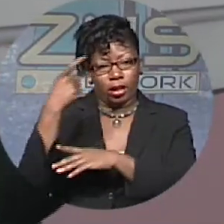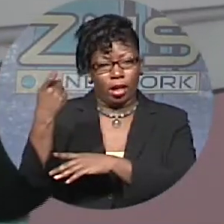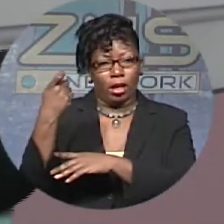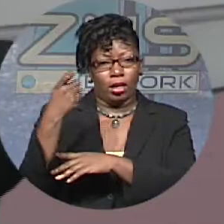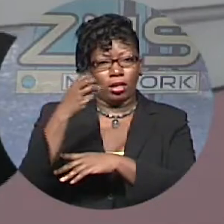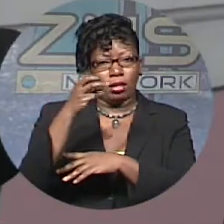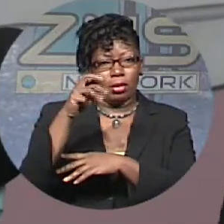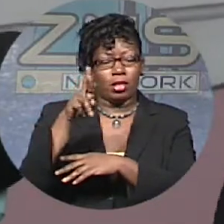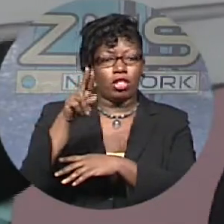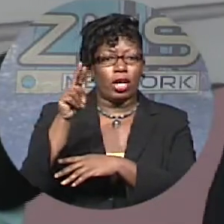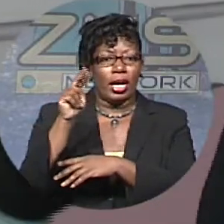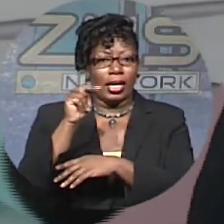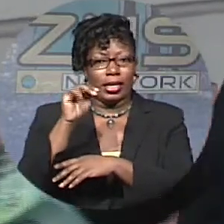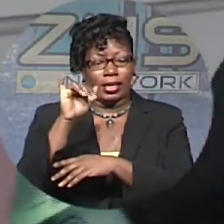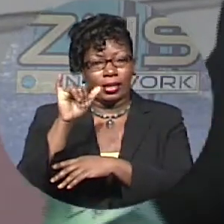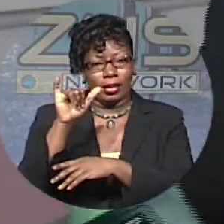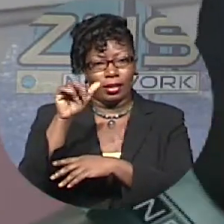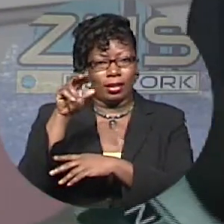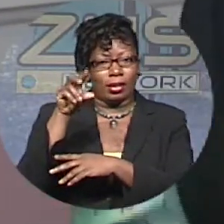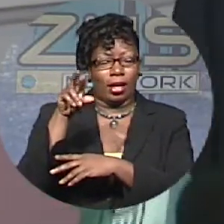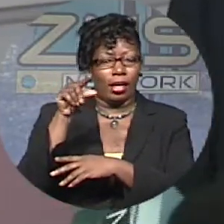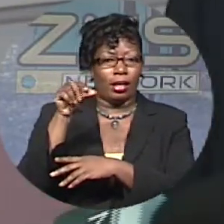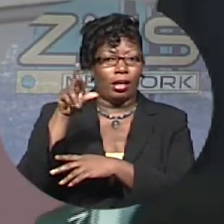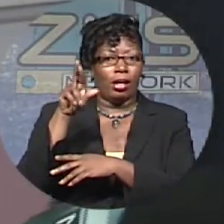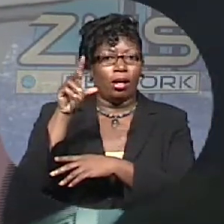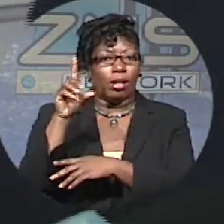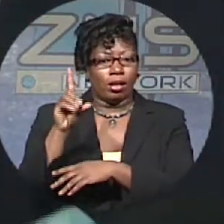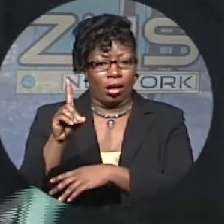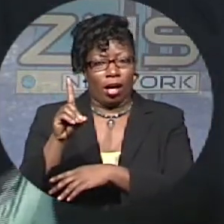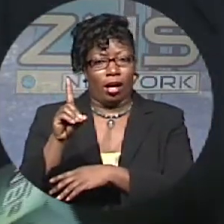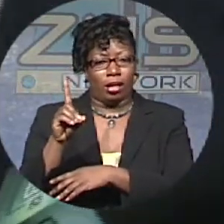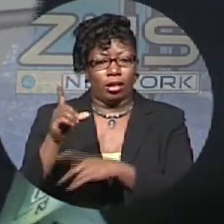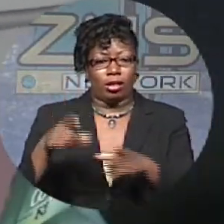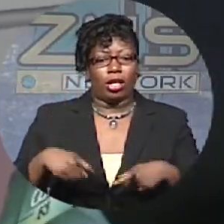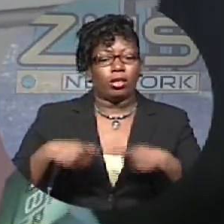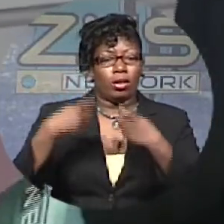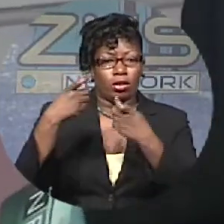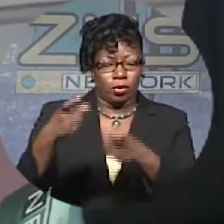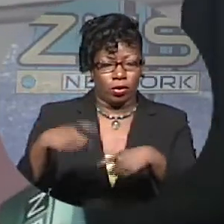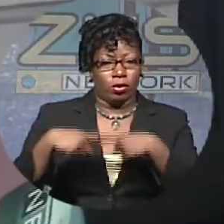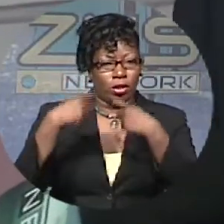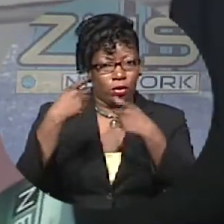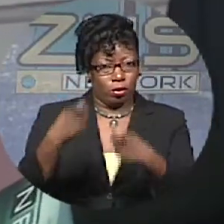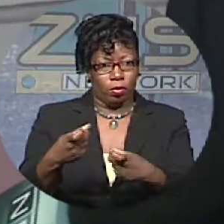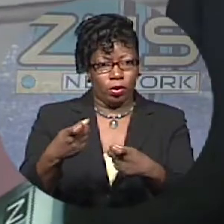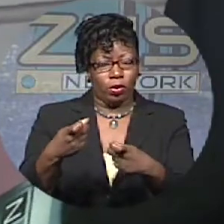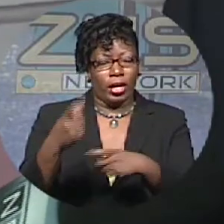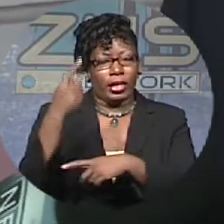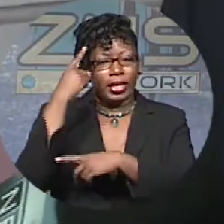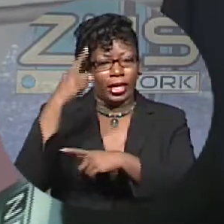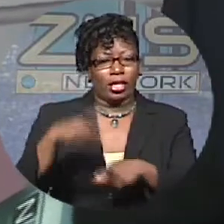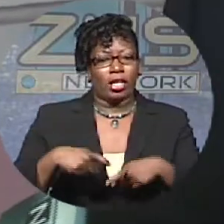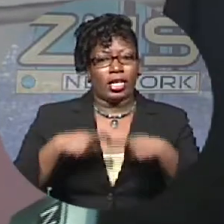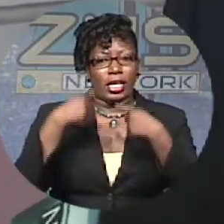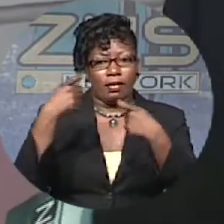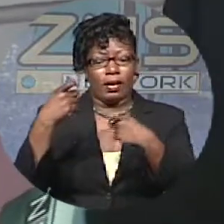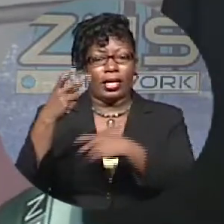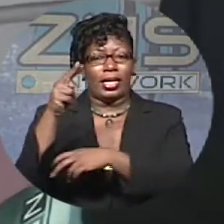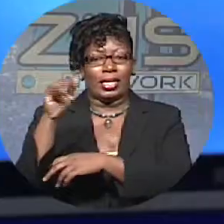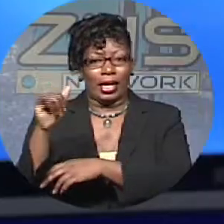Nygaard contributes to it, and he do it so often, people believe he is getting something in return. This government is not for